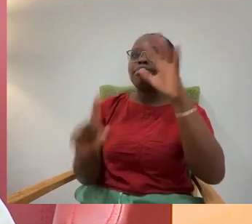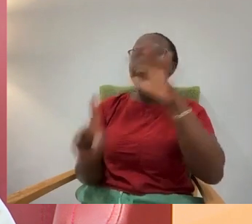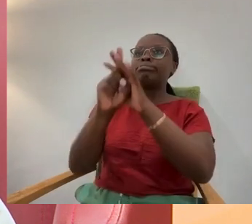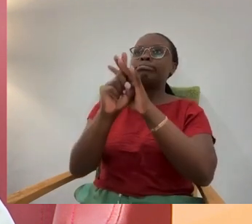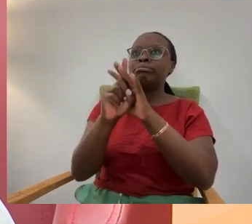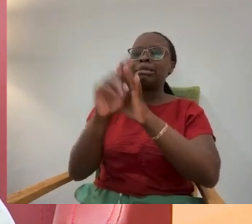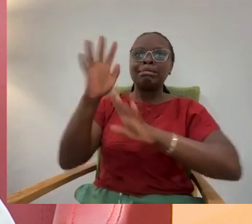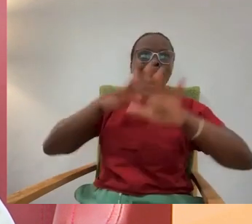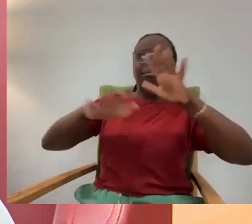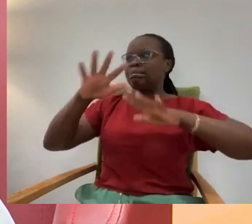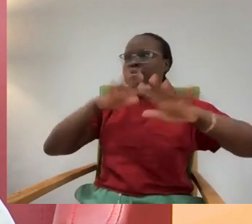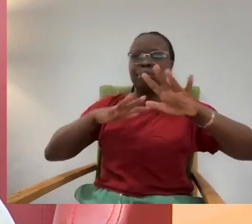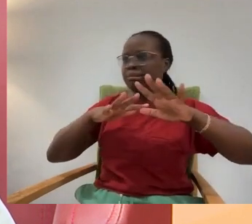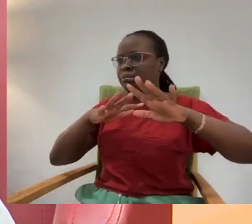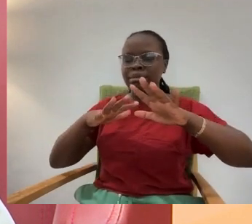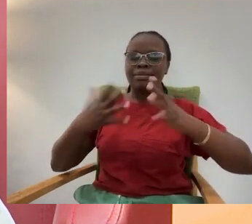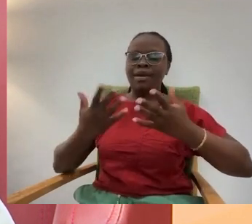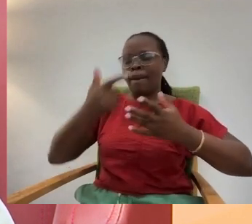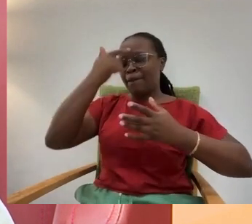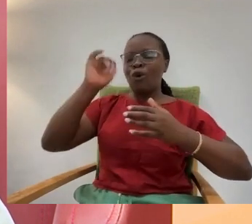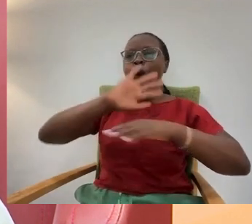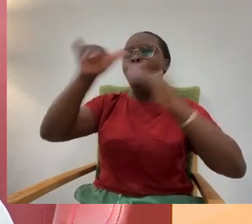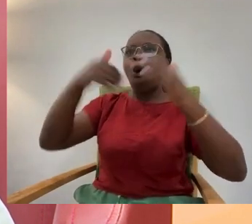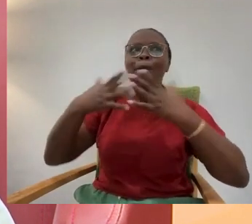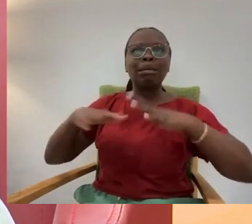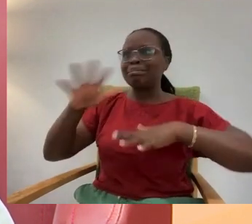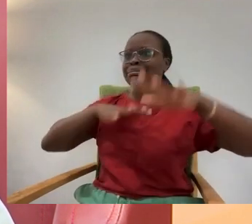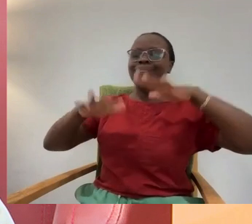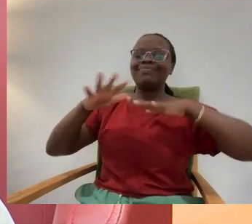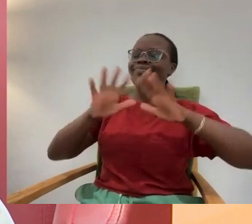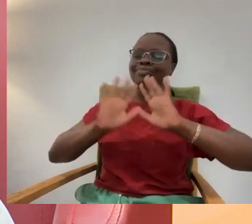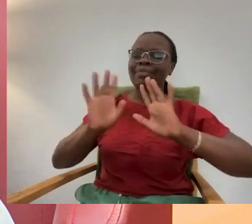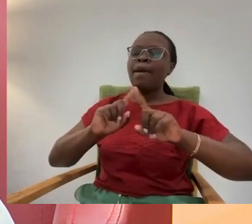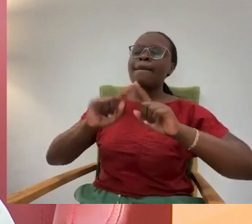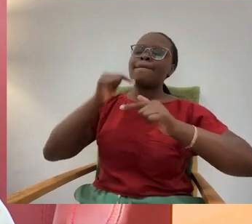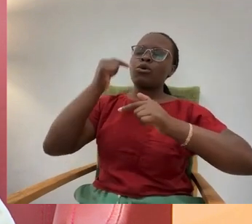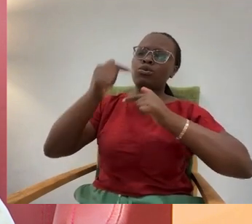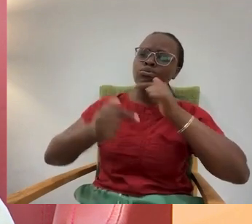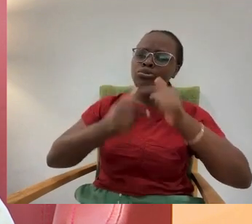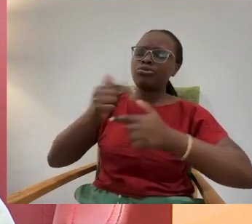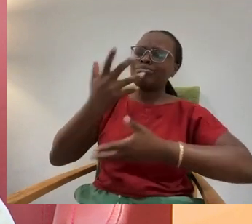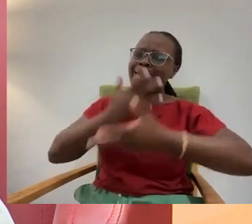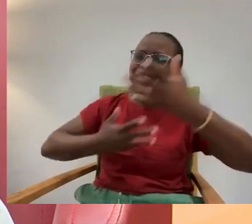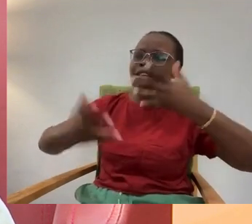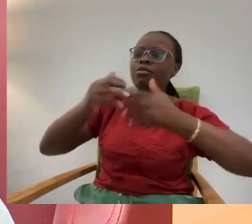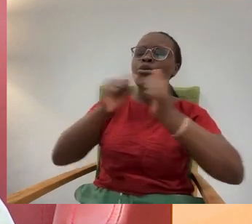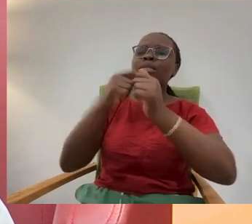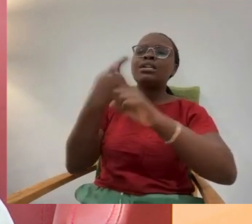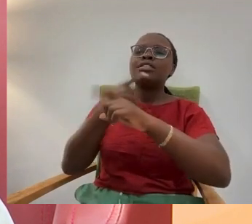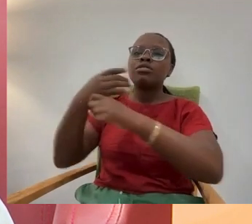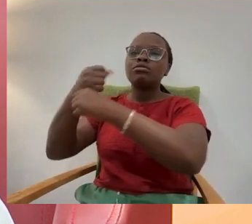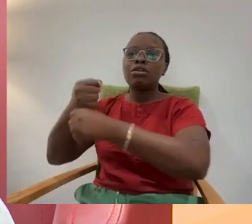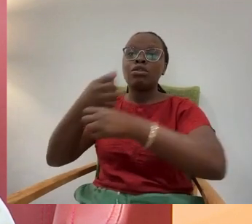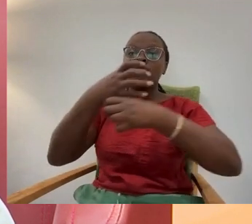because during that time everyone is in a panic mode. But it should be a continuous engagement that the government can